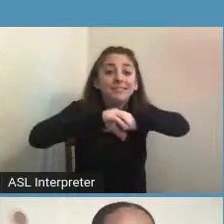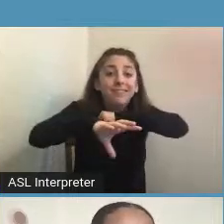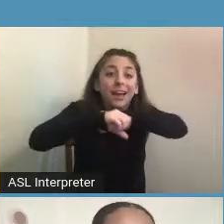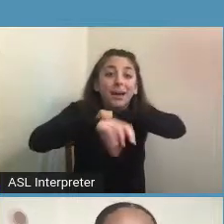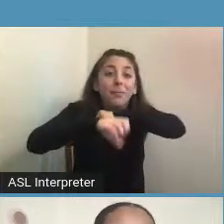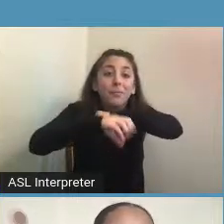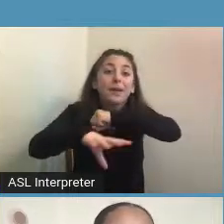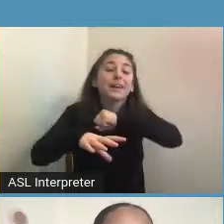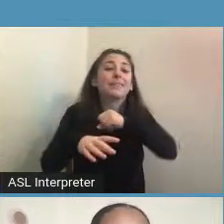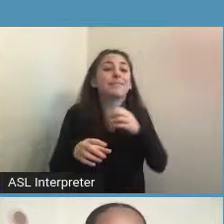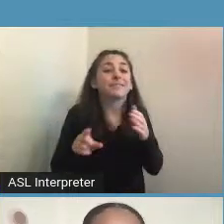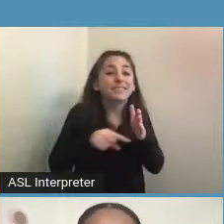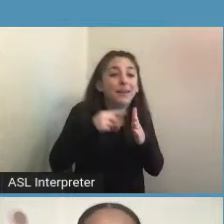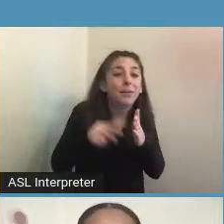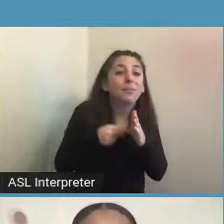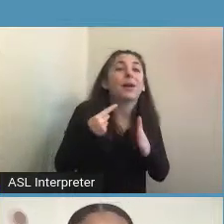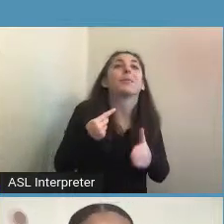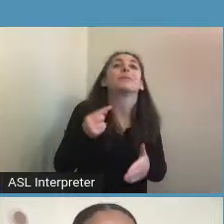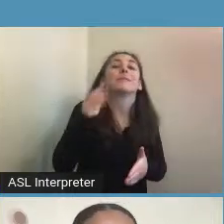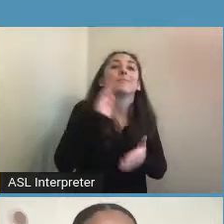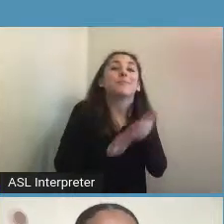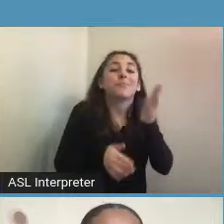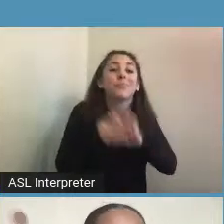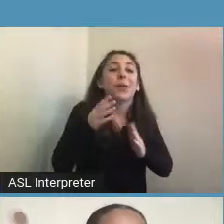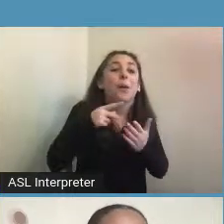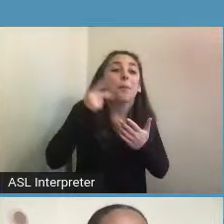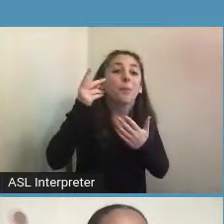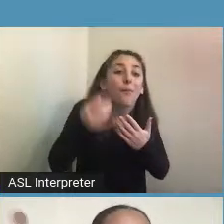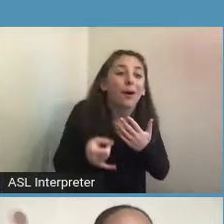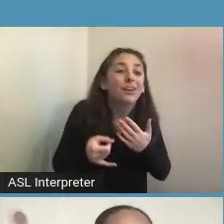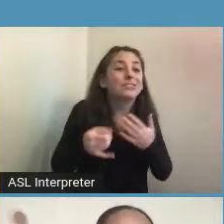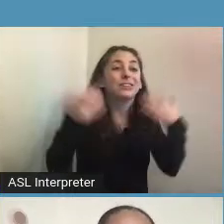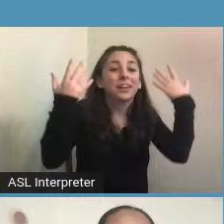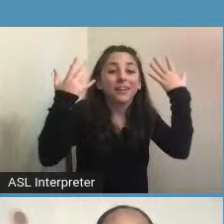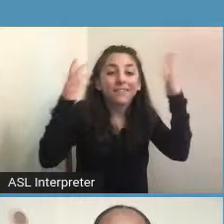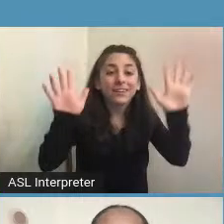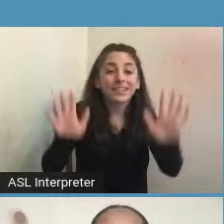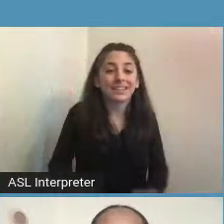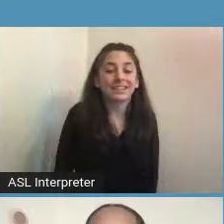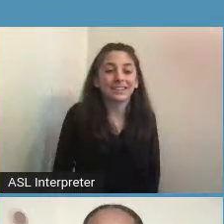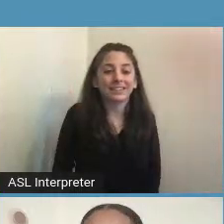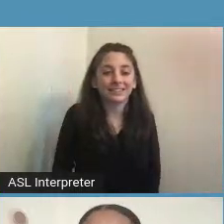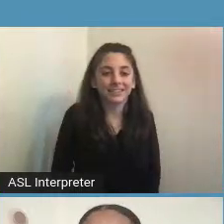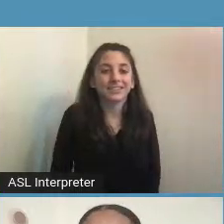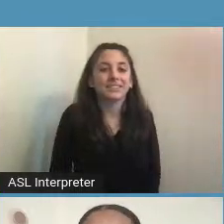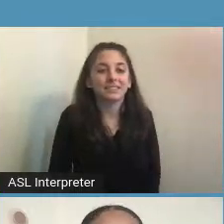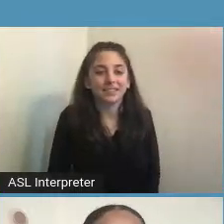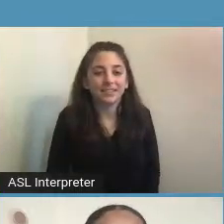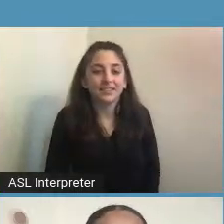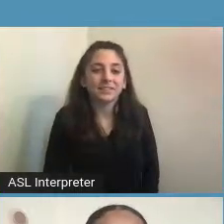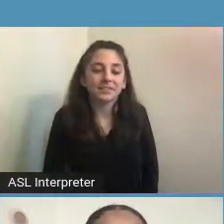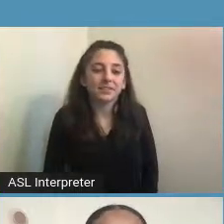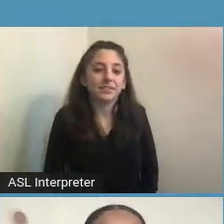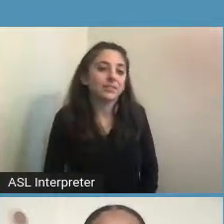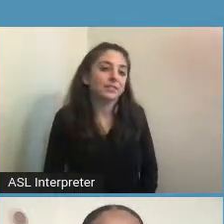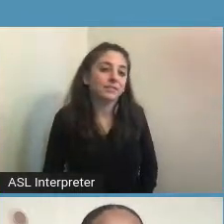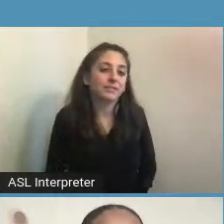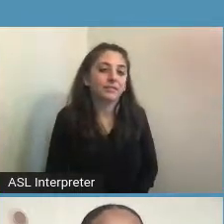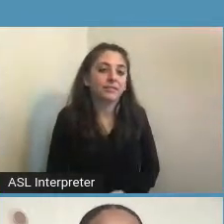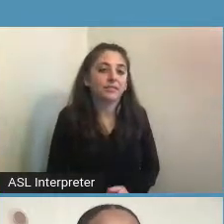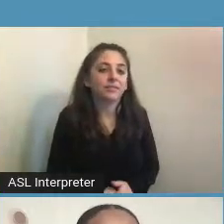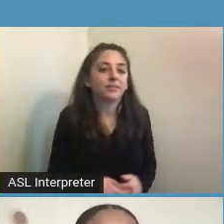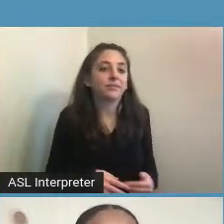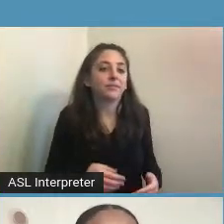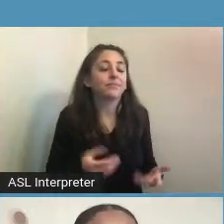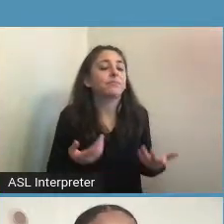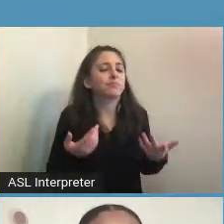right? Especially when it's been a very long campaign, like a special exhibition that might be up for a year. Um, we made